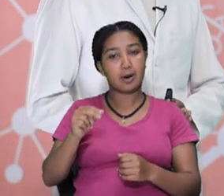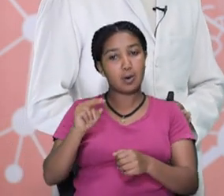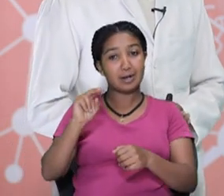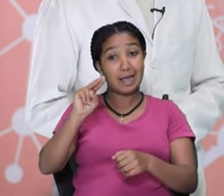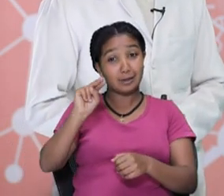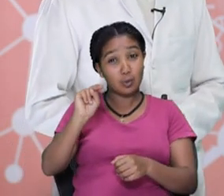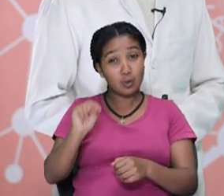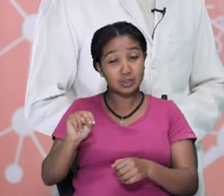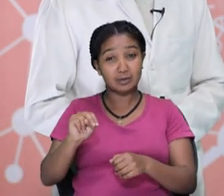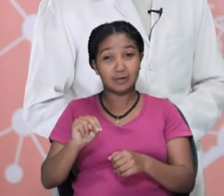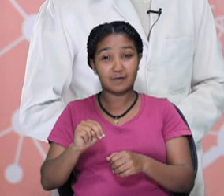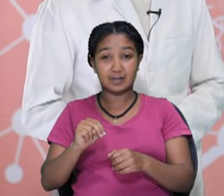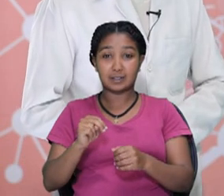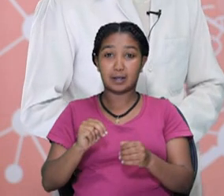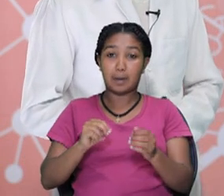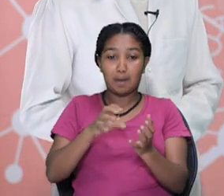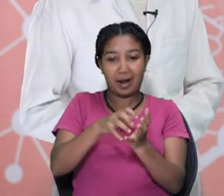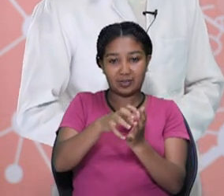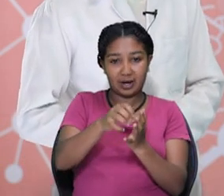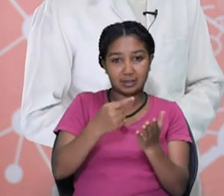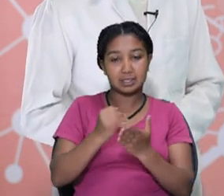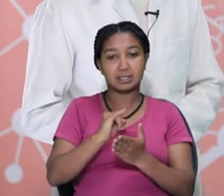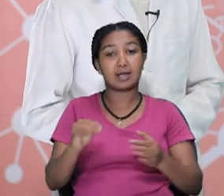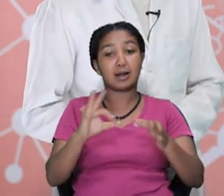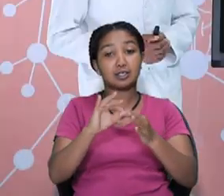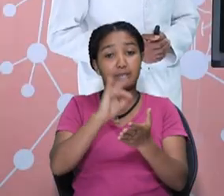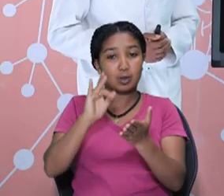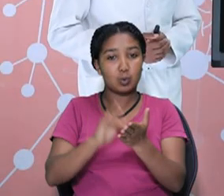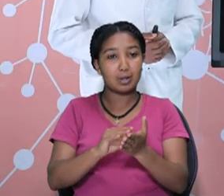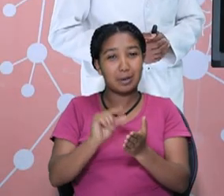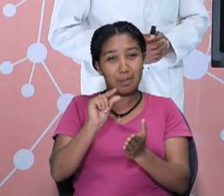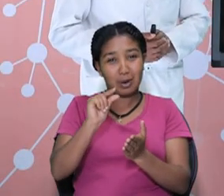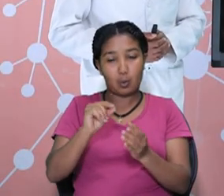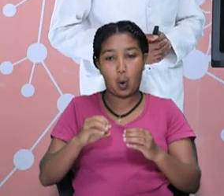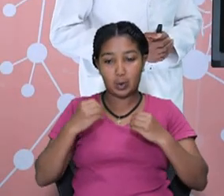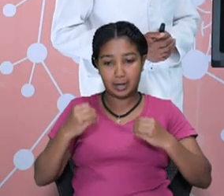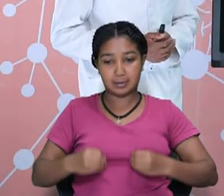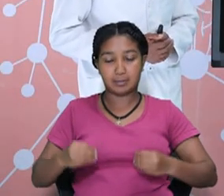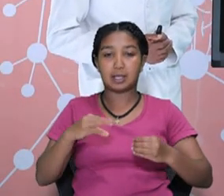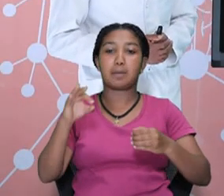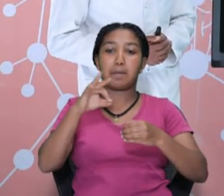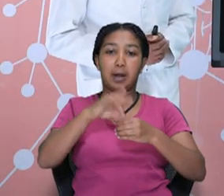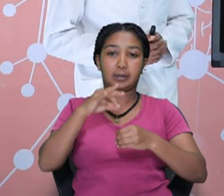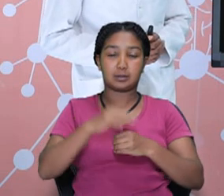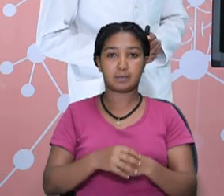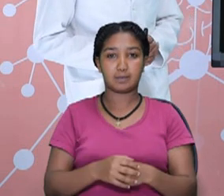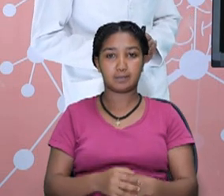Nitrogen-fixing bacteria in the leguminous plants. This is relationship between microorganisms and plants.